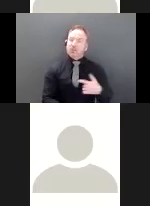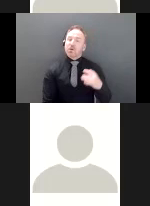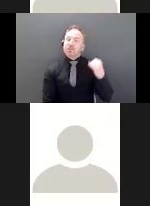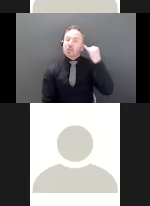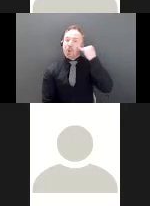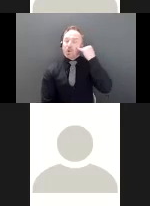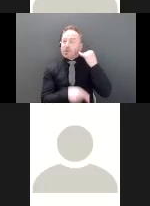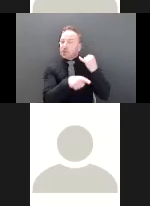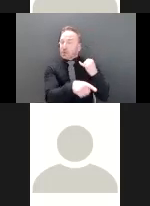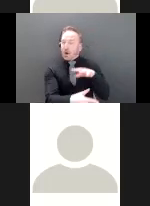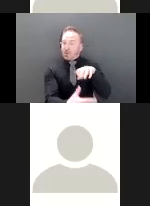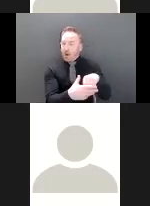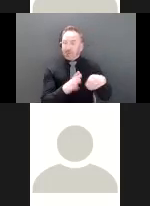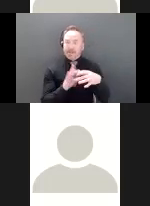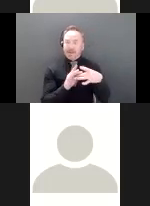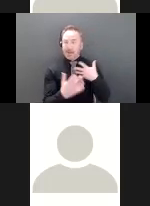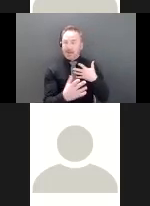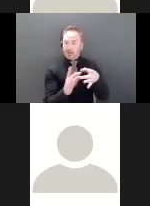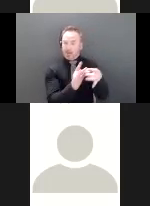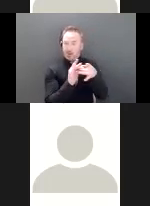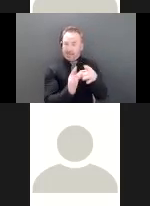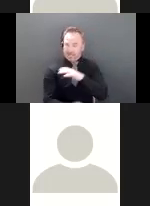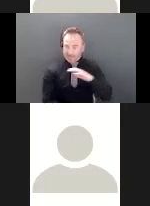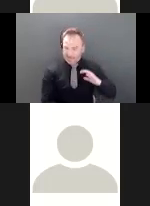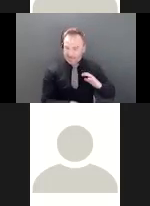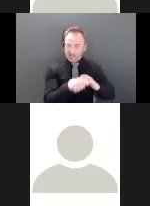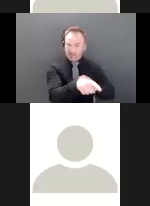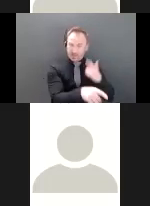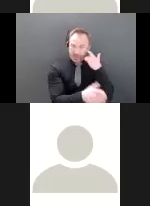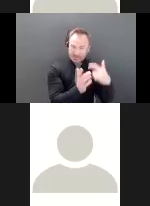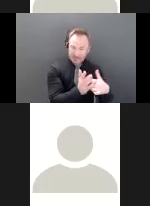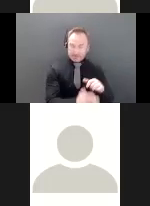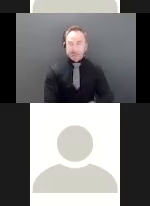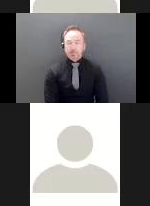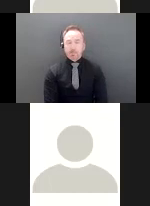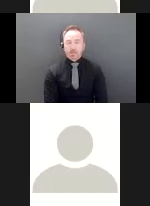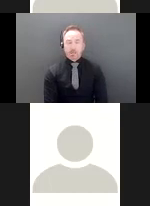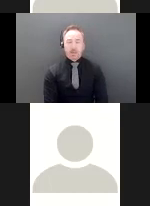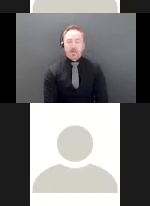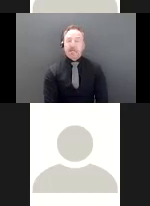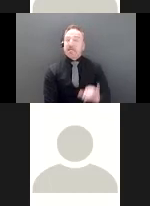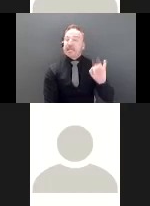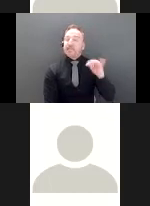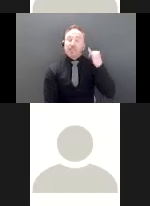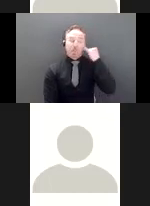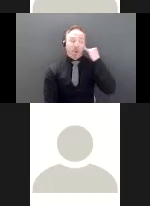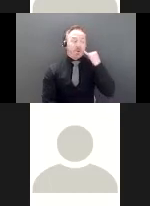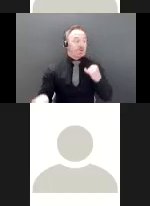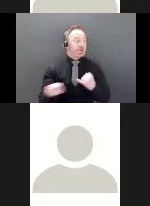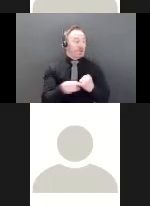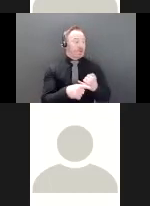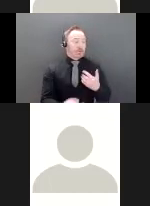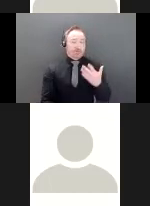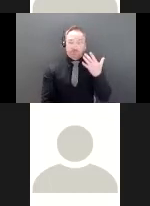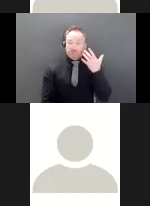coordinating committee, you can also give us a shout out. And it would be great if you're not aware, if your